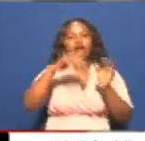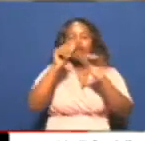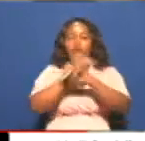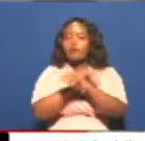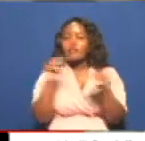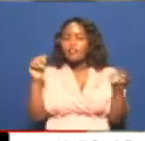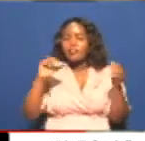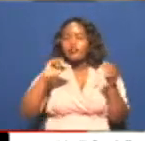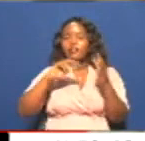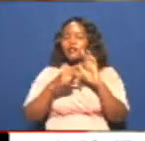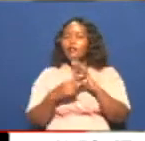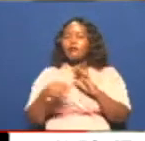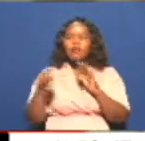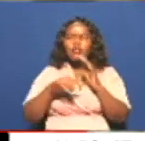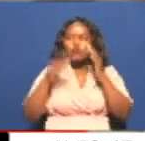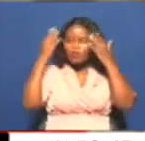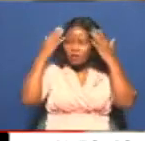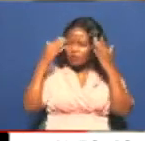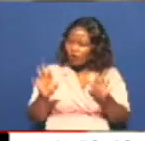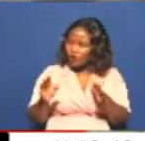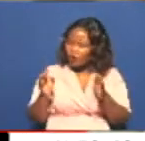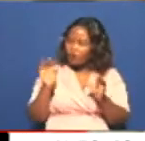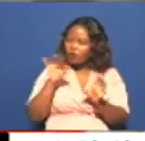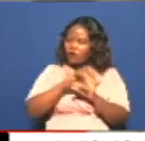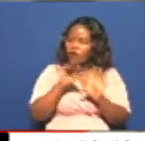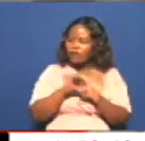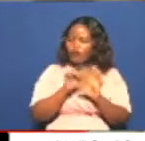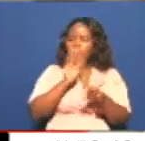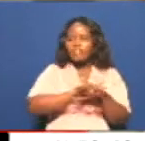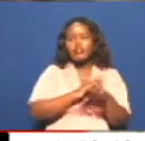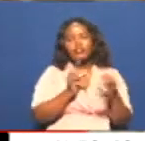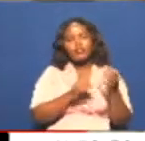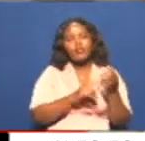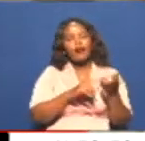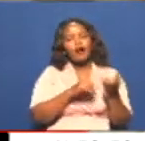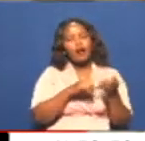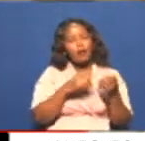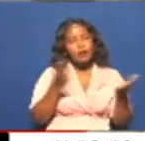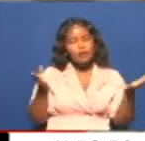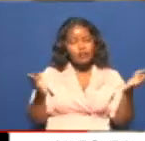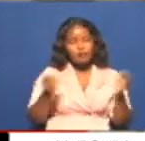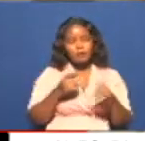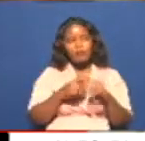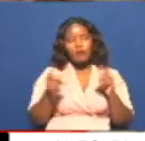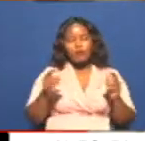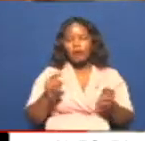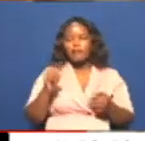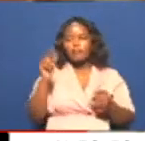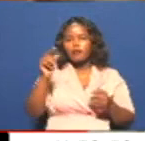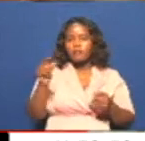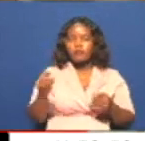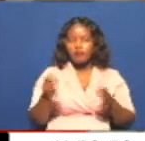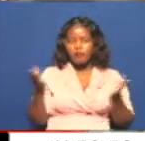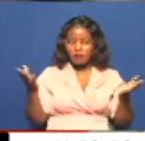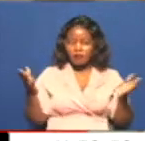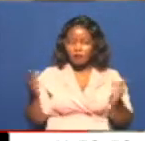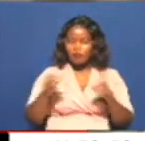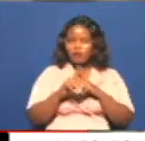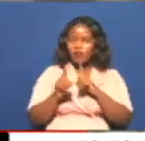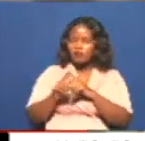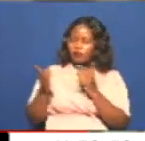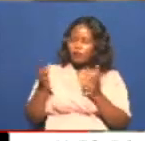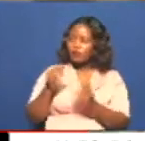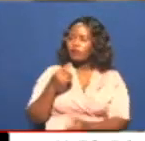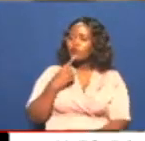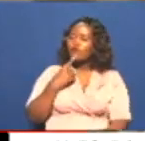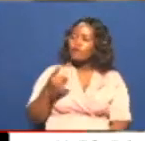much he can get. Mm-hmm. But if you look at the geopolitics, especially in the regions where these leaders come from, mm-hmm. if you're looking at Gideon Moi and he's mm-hmm. coming